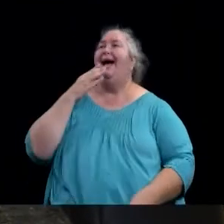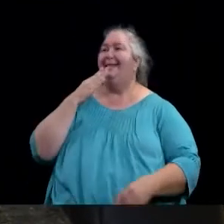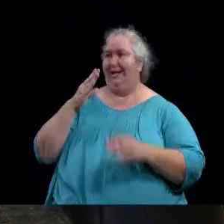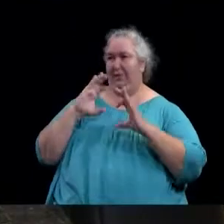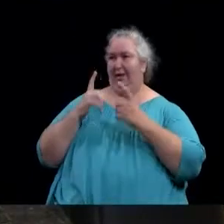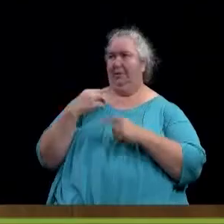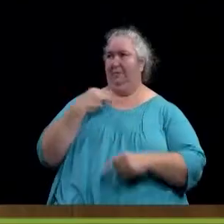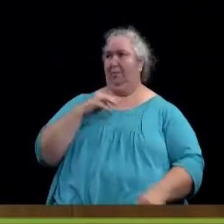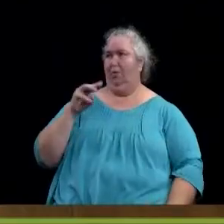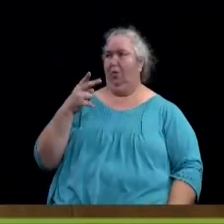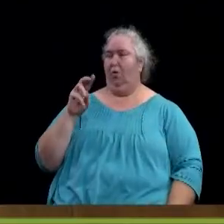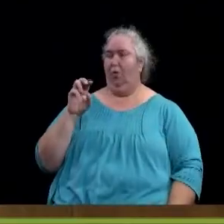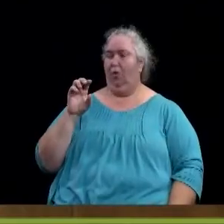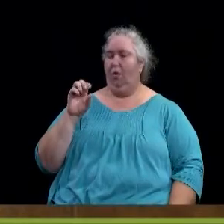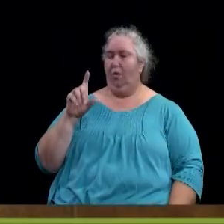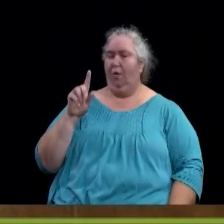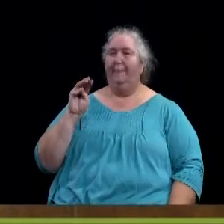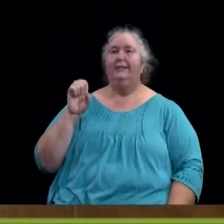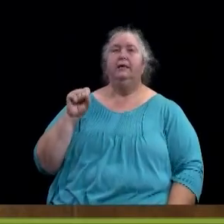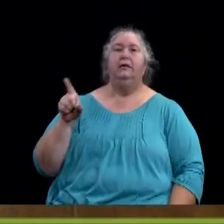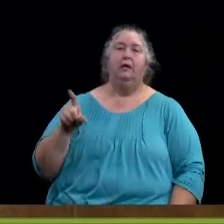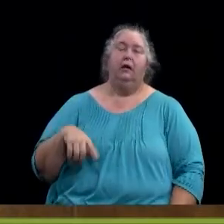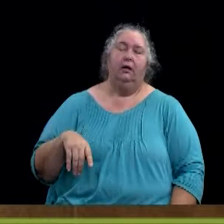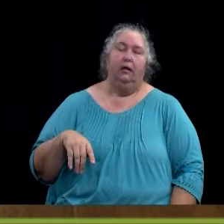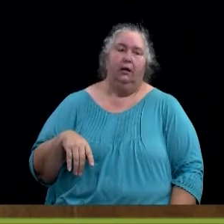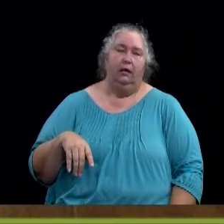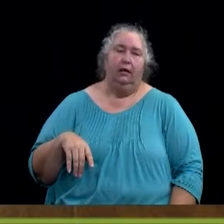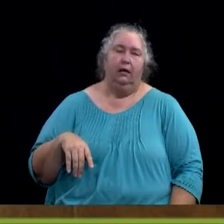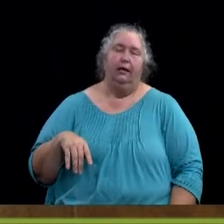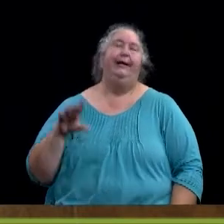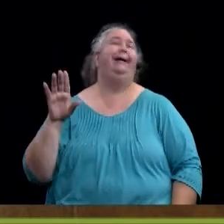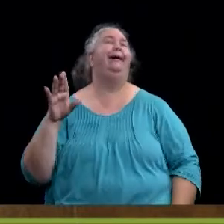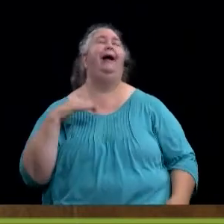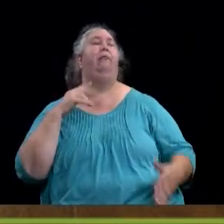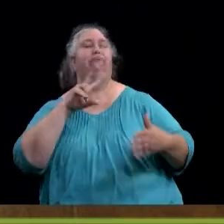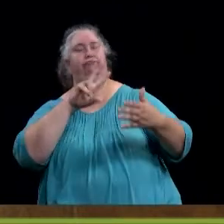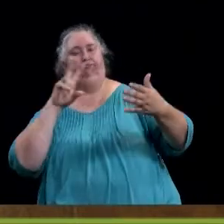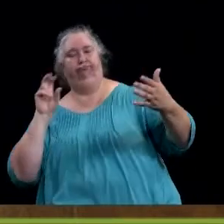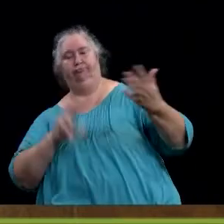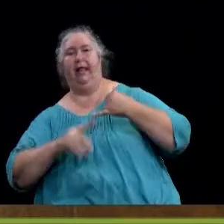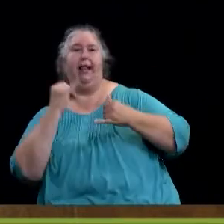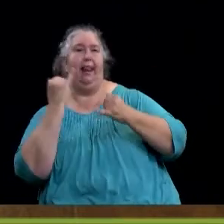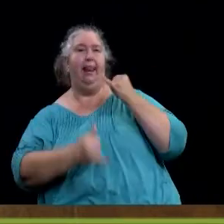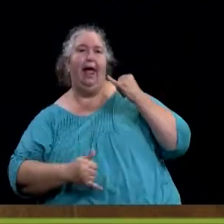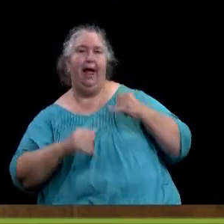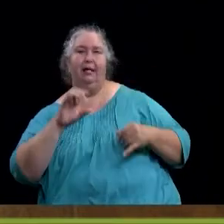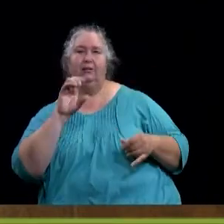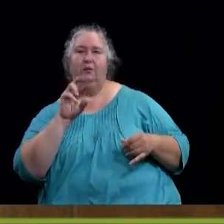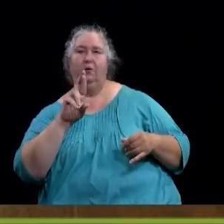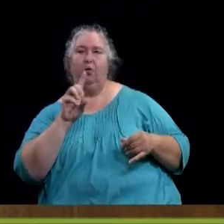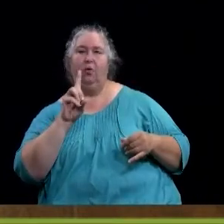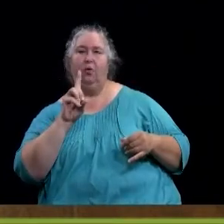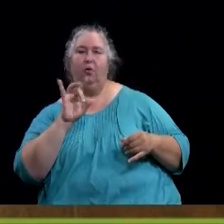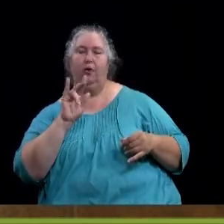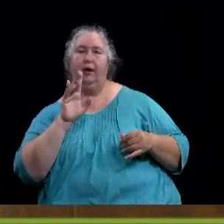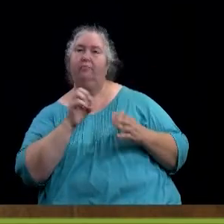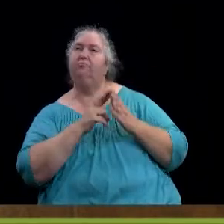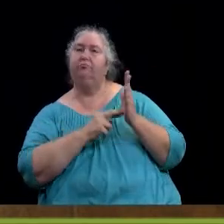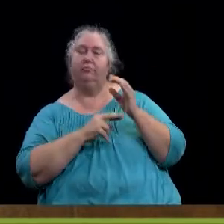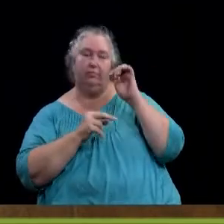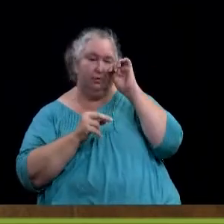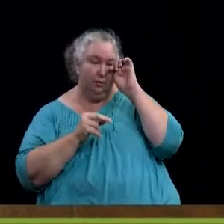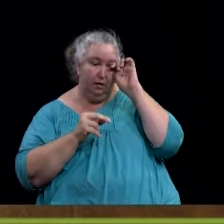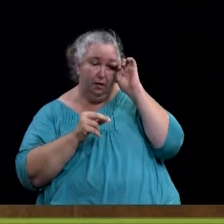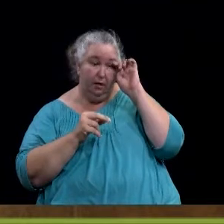I'm jumping to that last ordinance now, which is kind of a follow-up for what we talked about at the last meeting relative